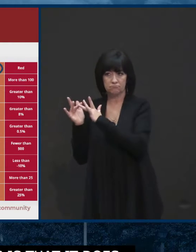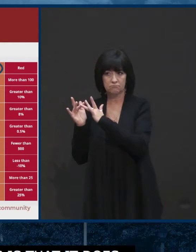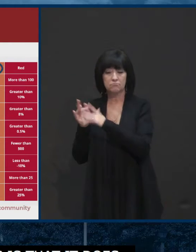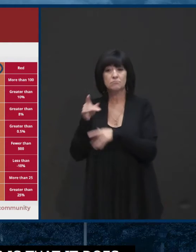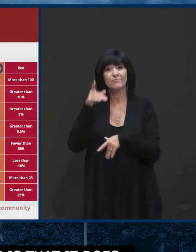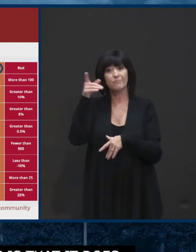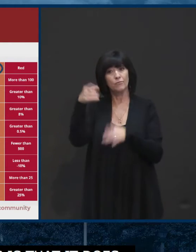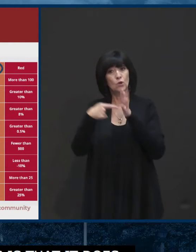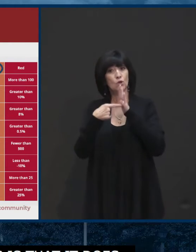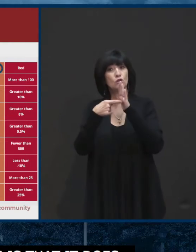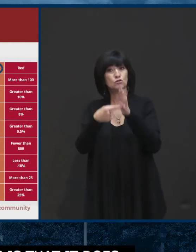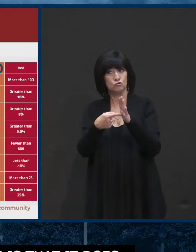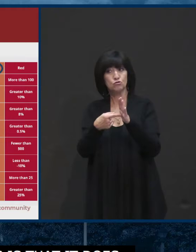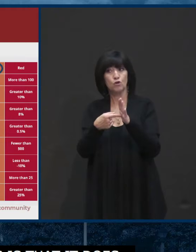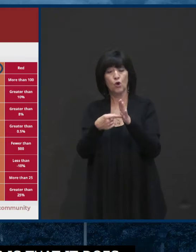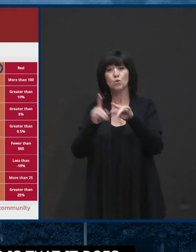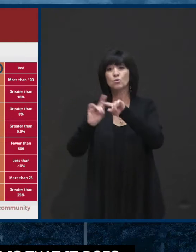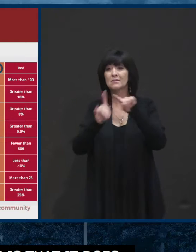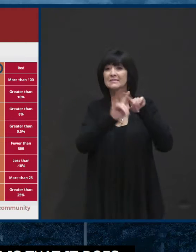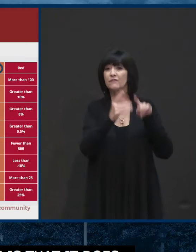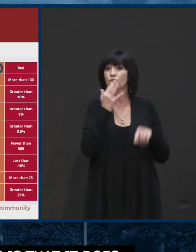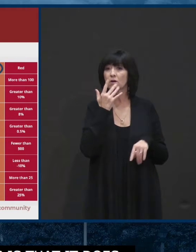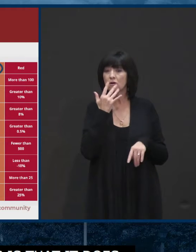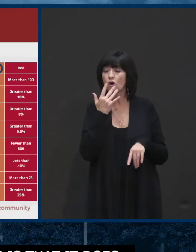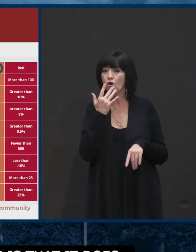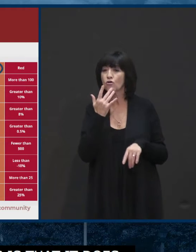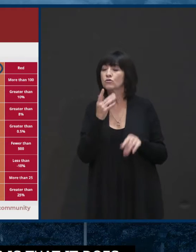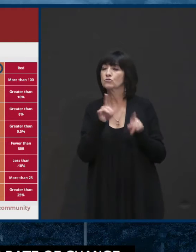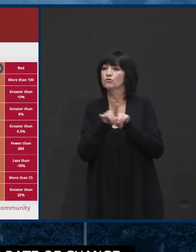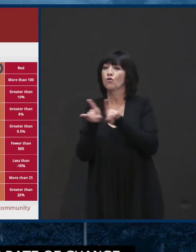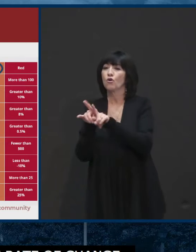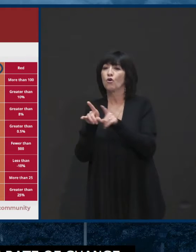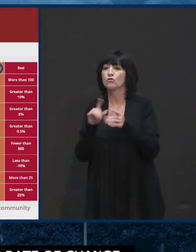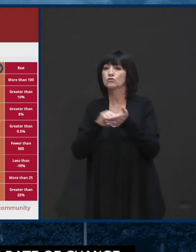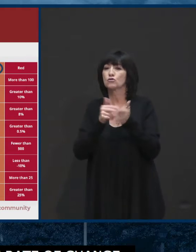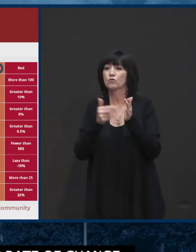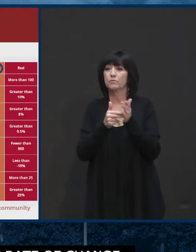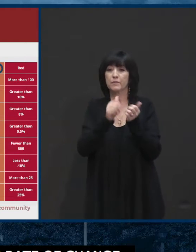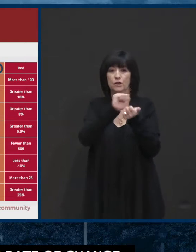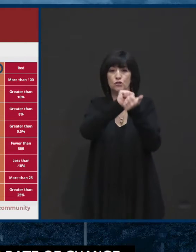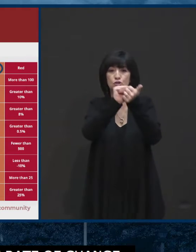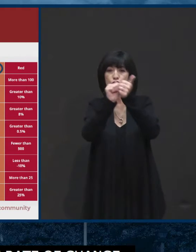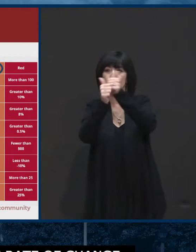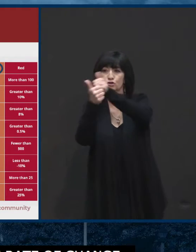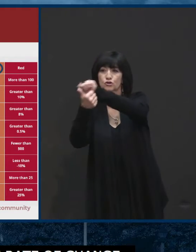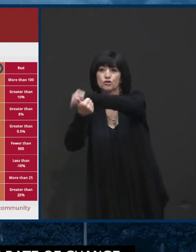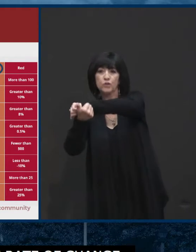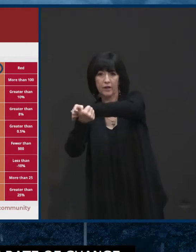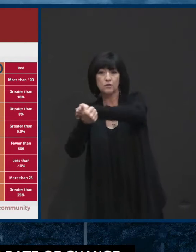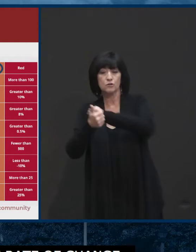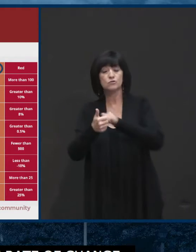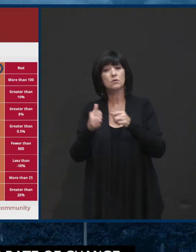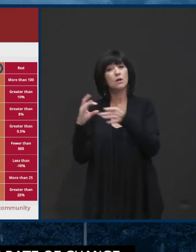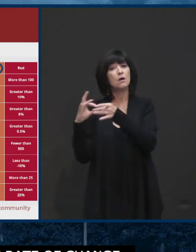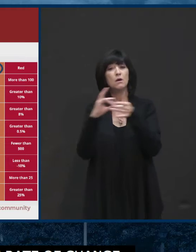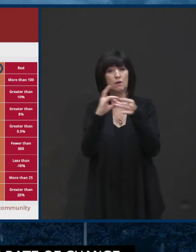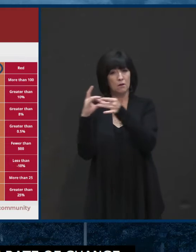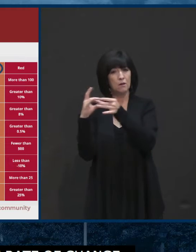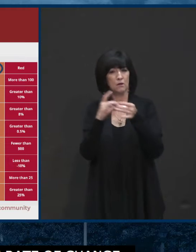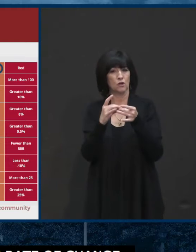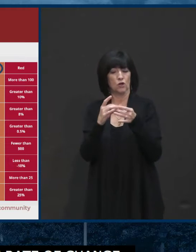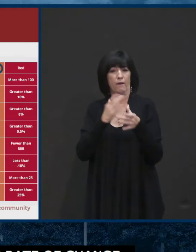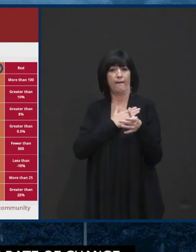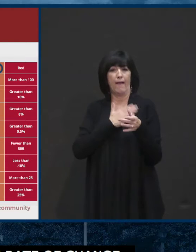rate of change for our key indicators. So it lines up or it syncs with the main dashboard, but for